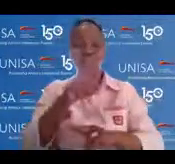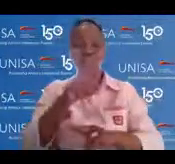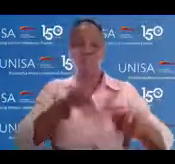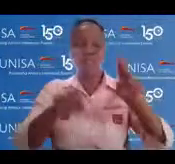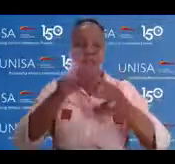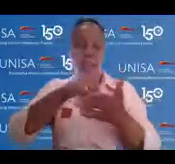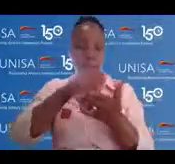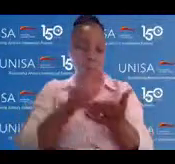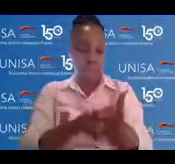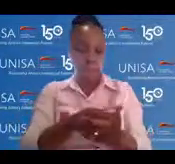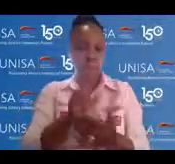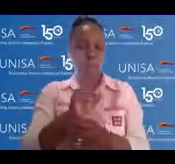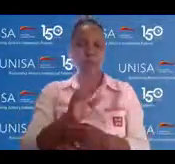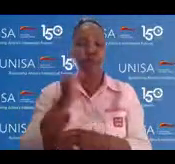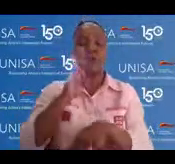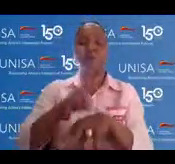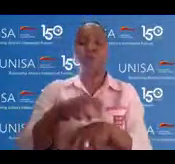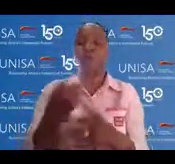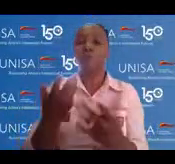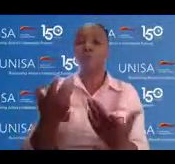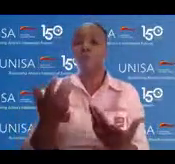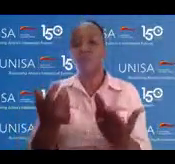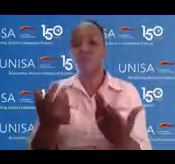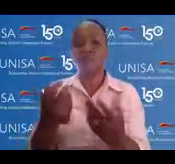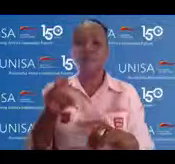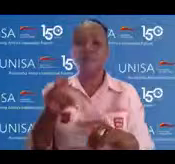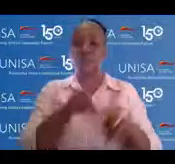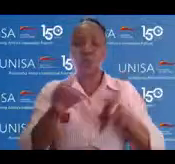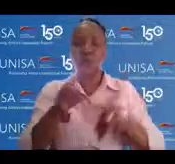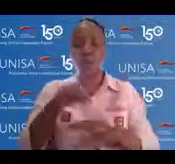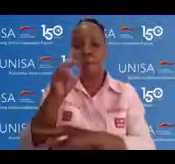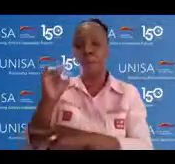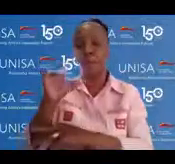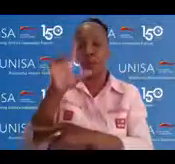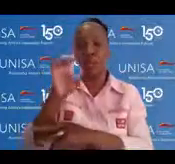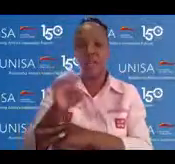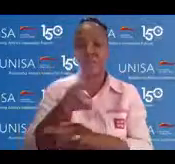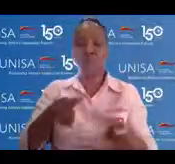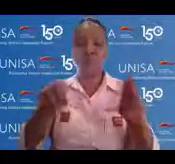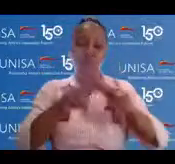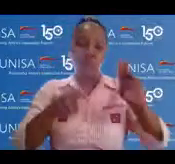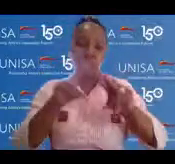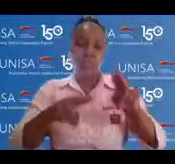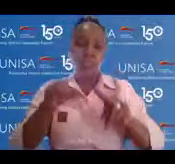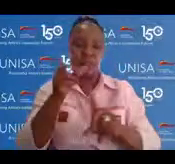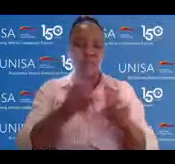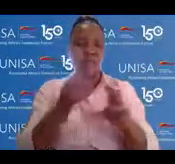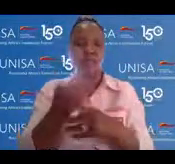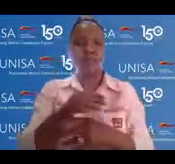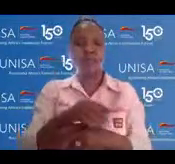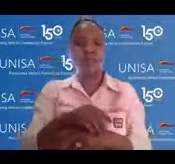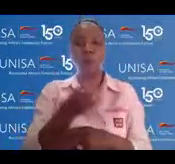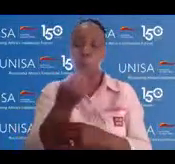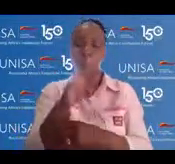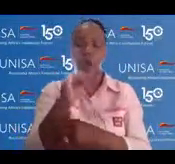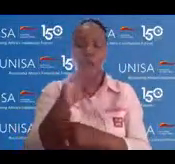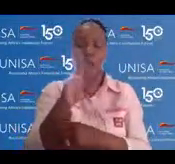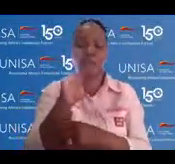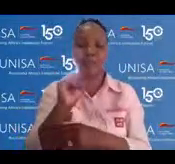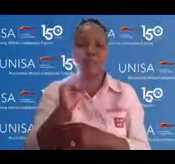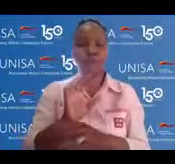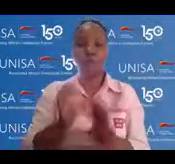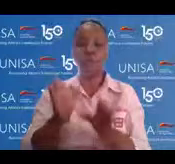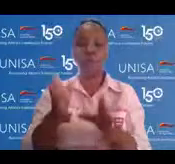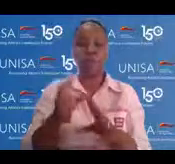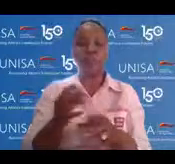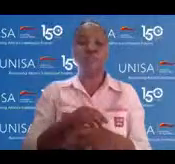need to check Moodle proctoring, or you don't need to choose the iris. You just need to play around how to